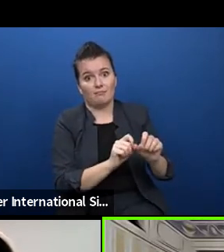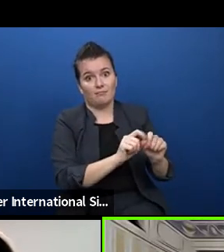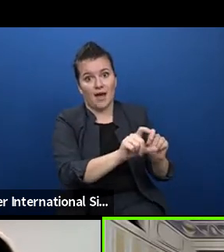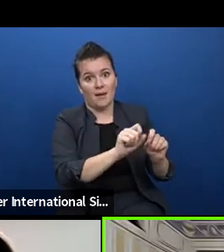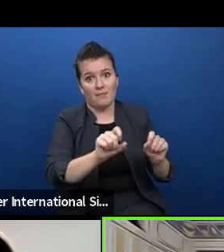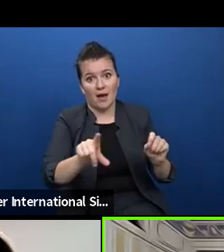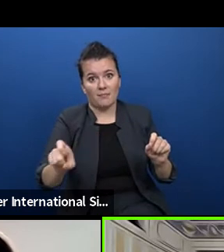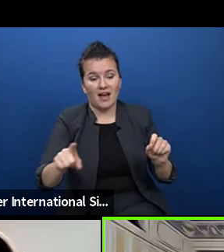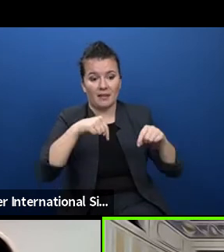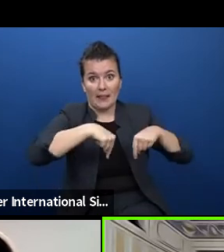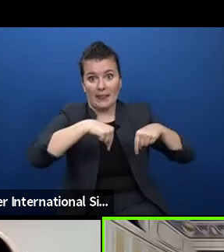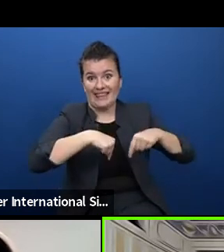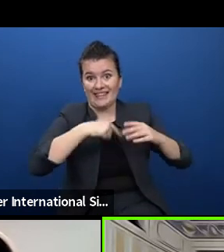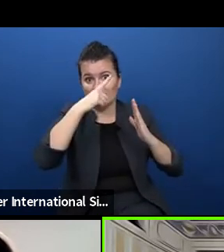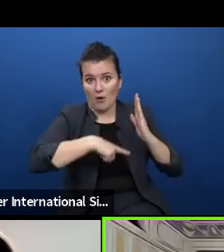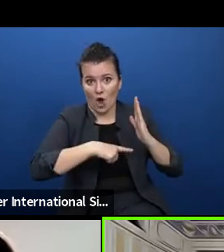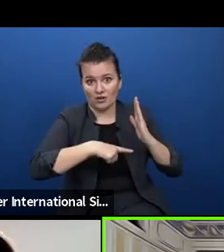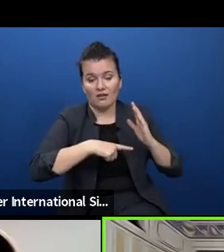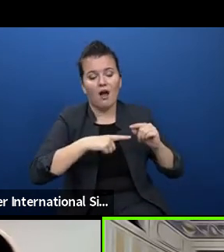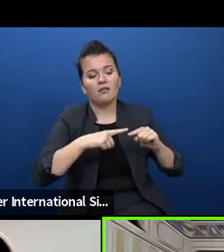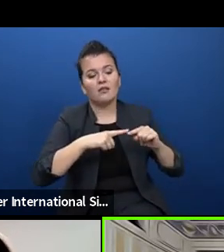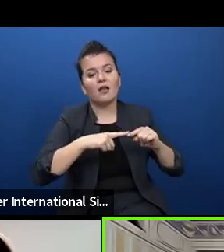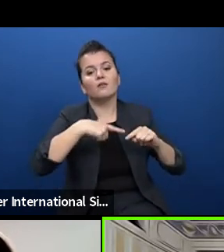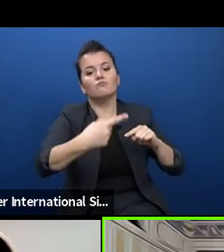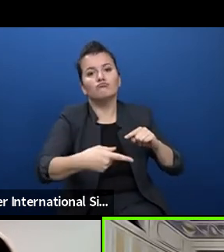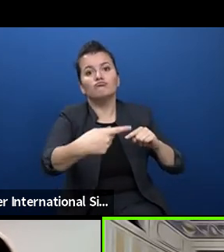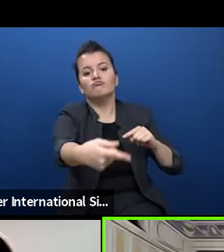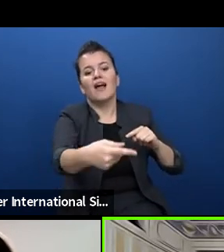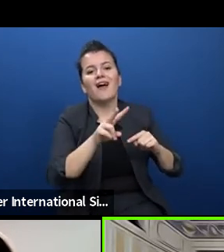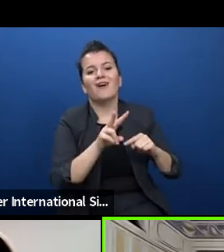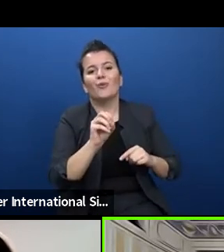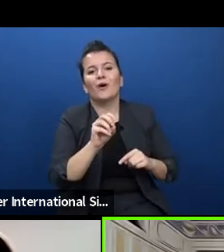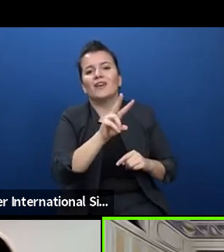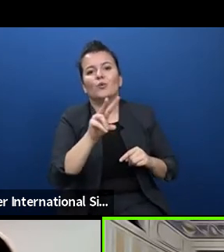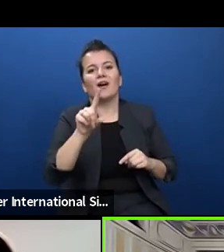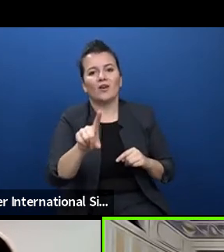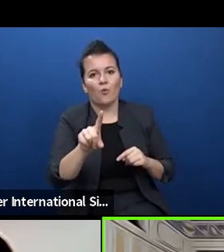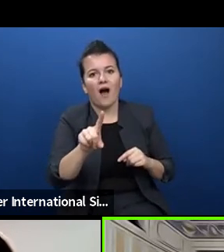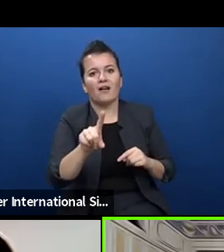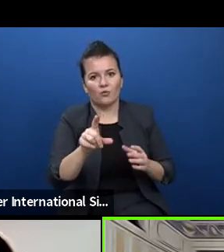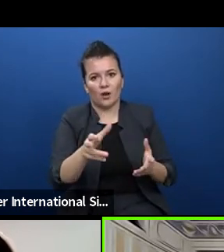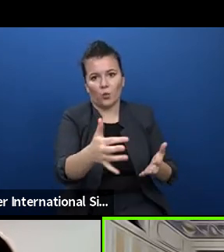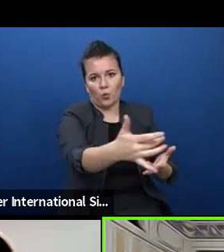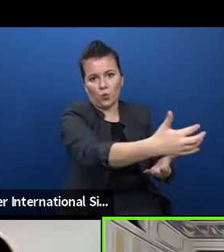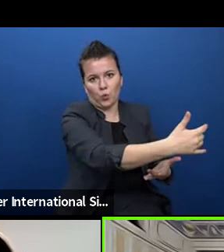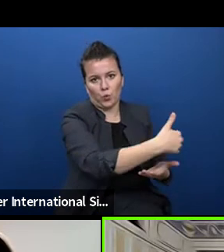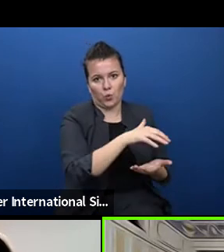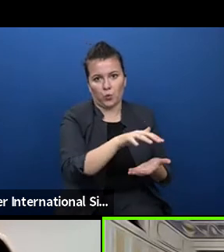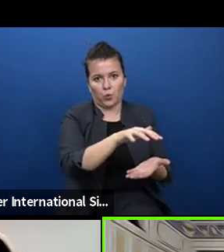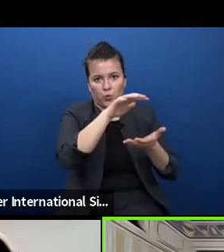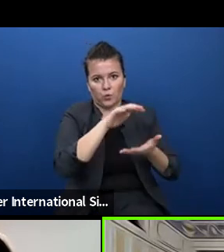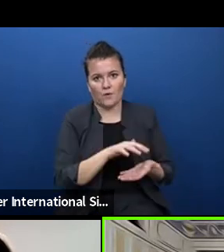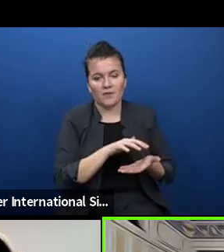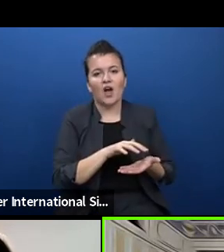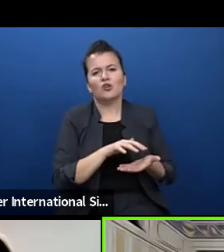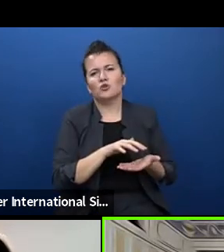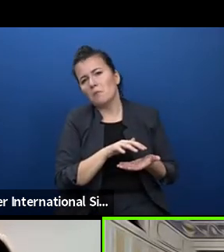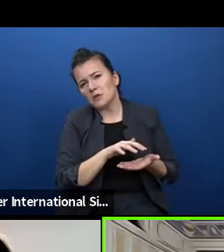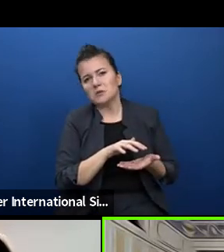in fourth quarter of 2021. Or not earlier, on the third quarter, but